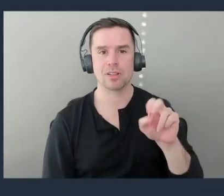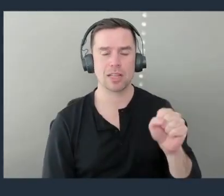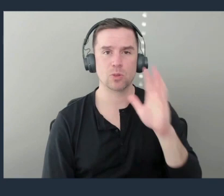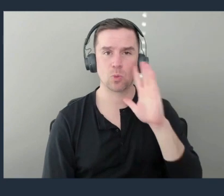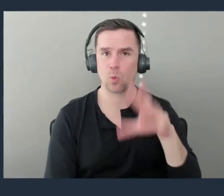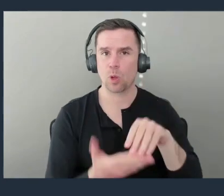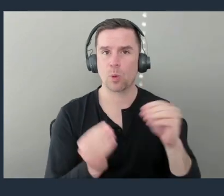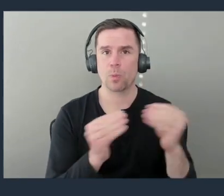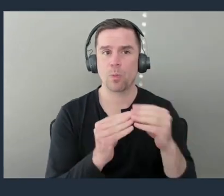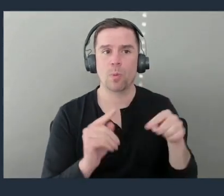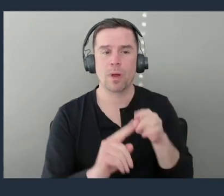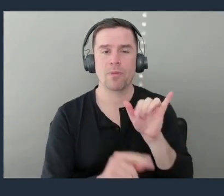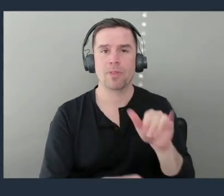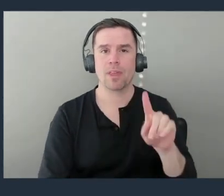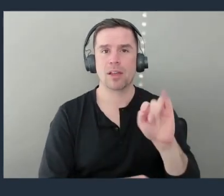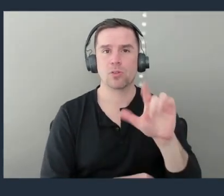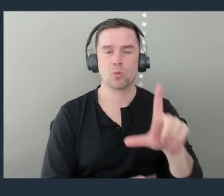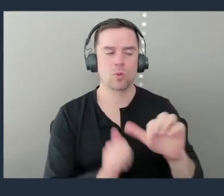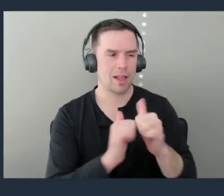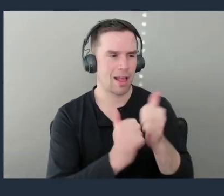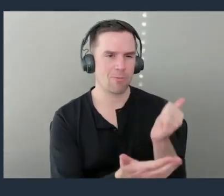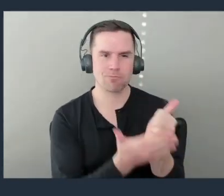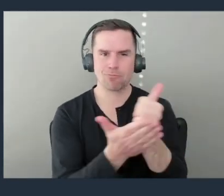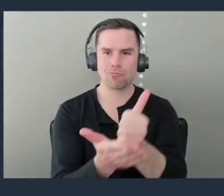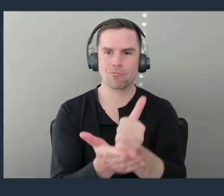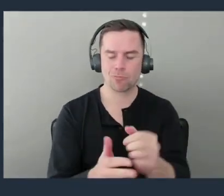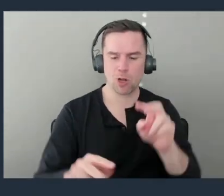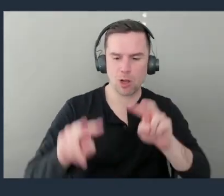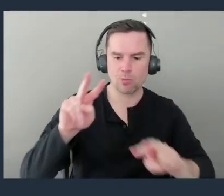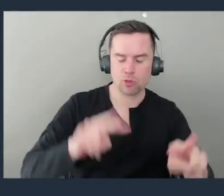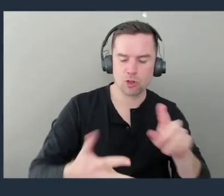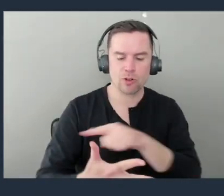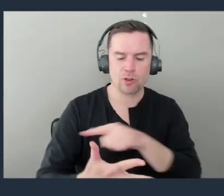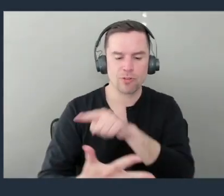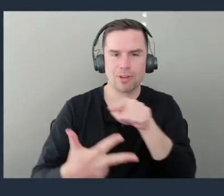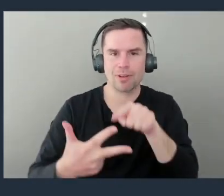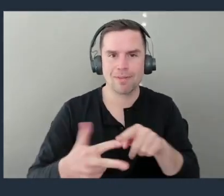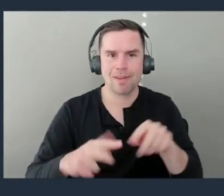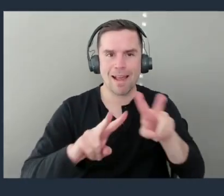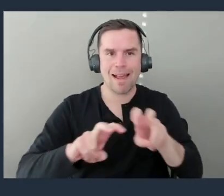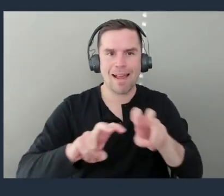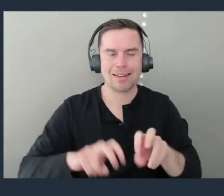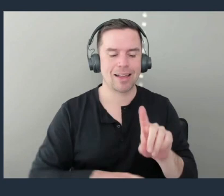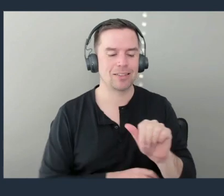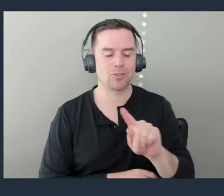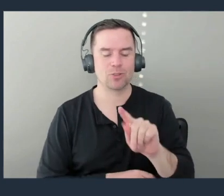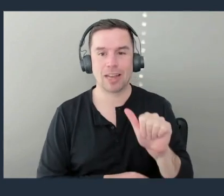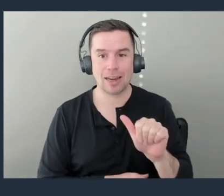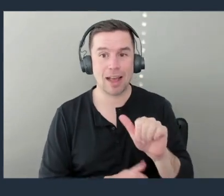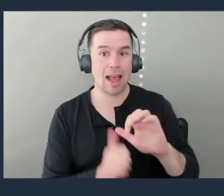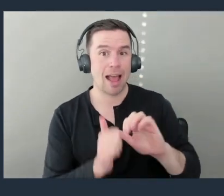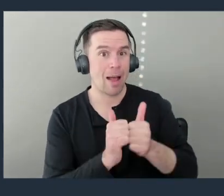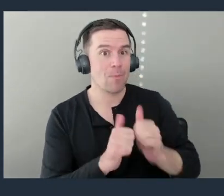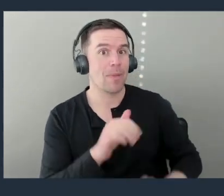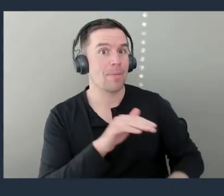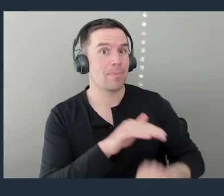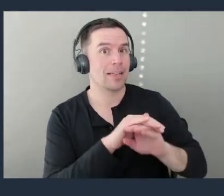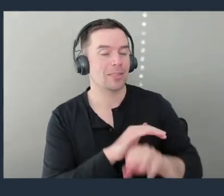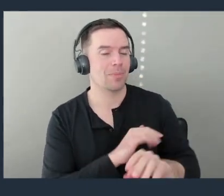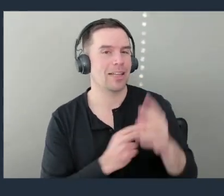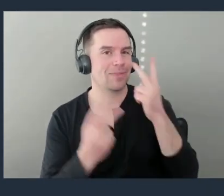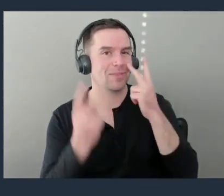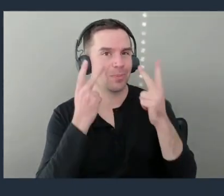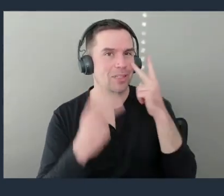Lens and how it can assist you to observe and analyze your data by maximizing visibility into your storage